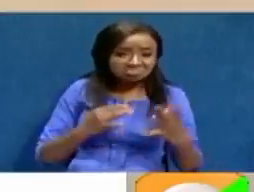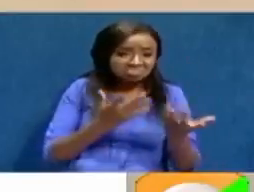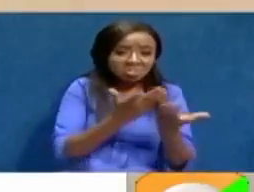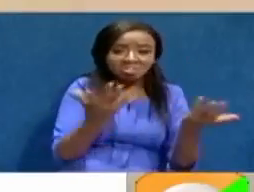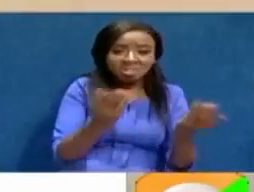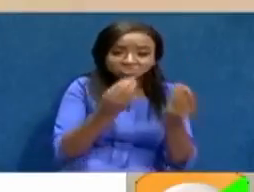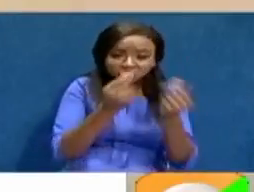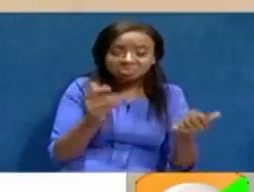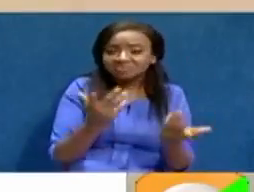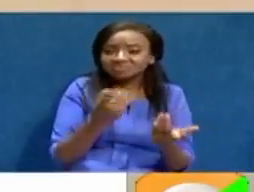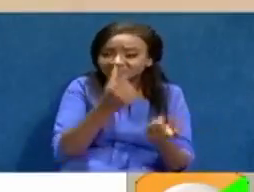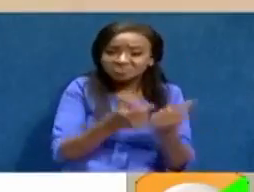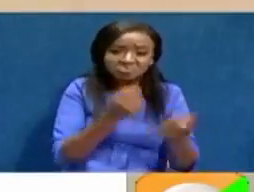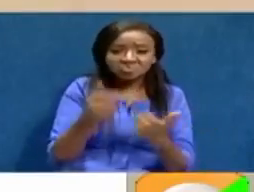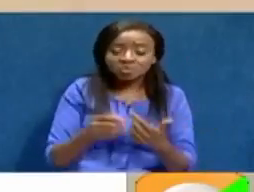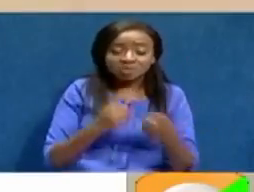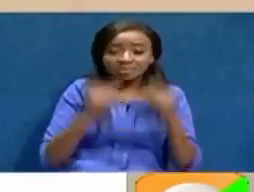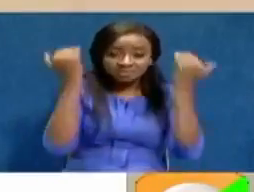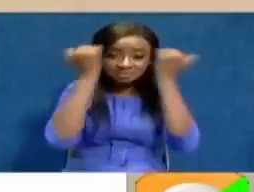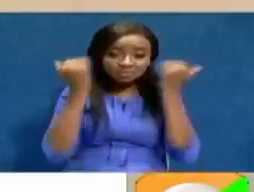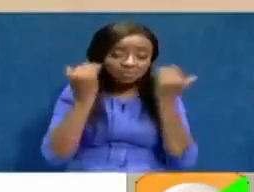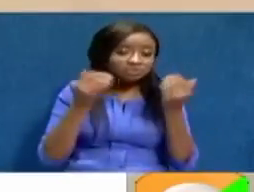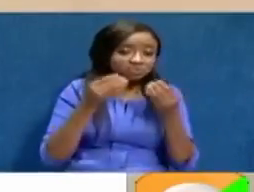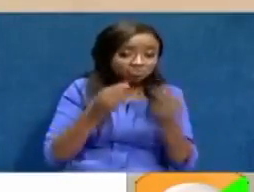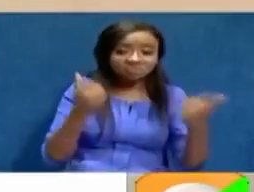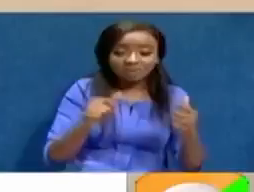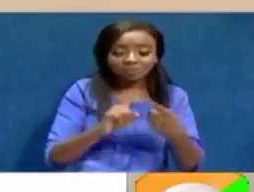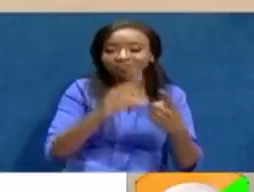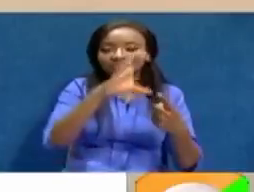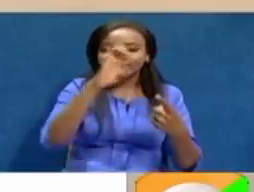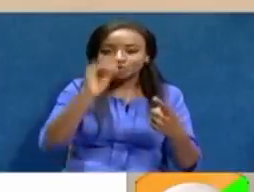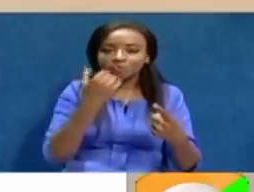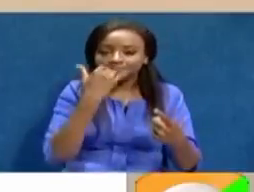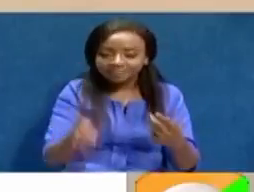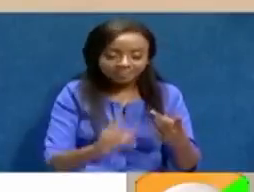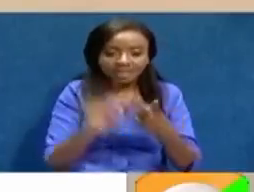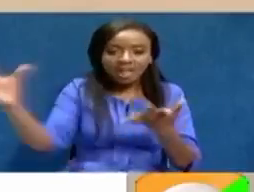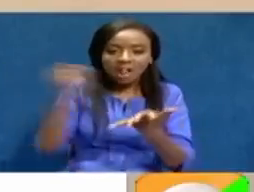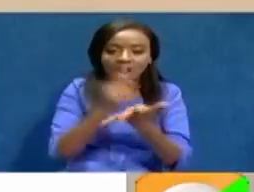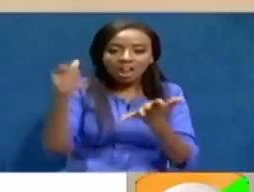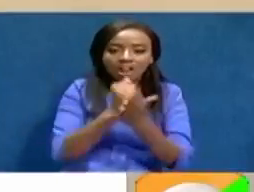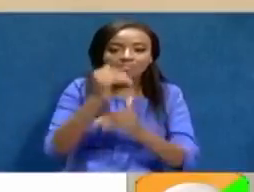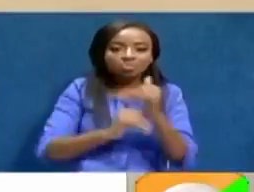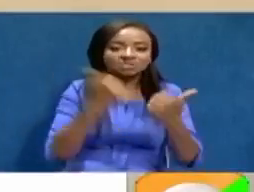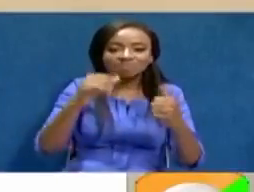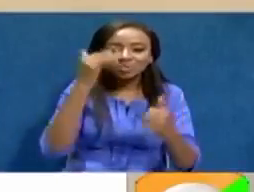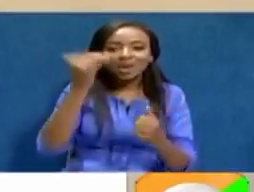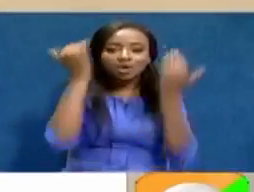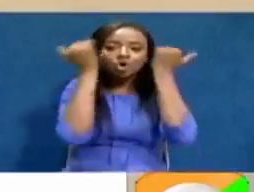court ruling. The fact that there is no CEO and the recruitment exercise remains in abeyance due to a matter in